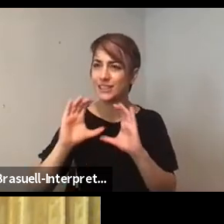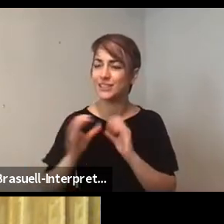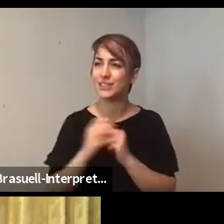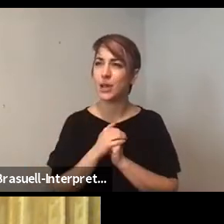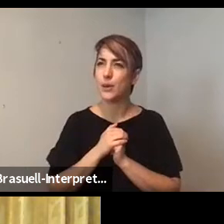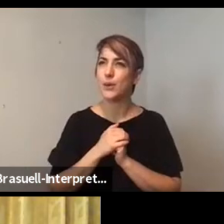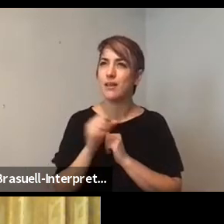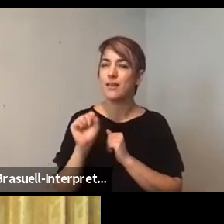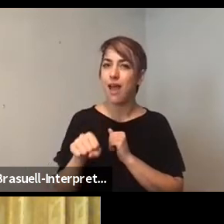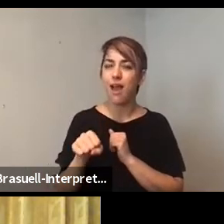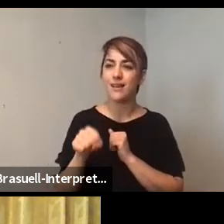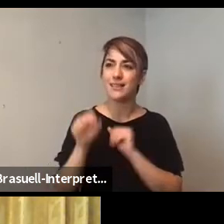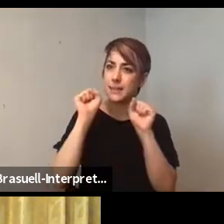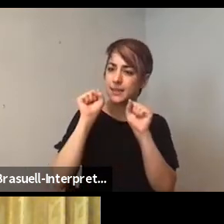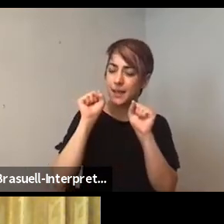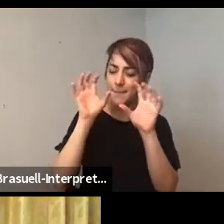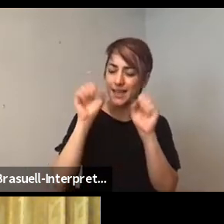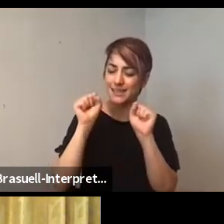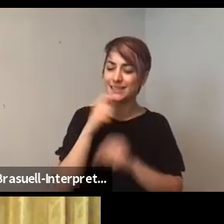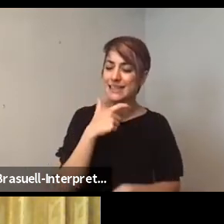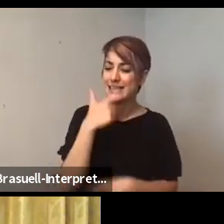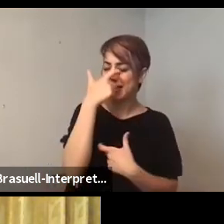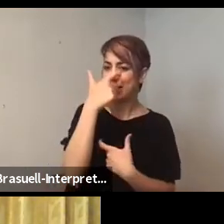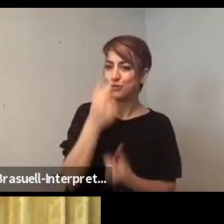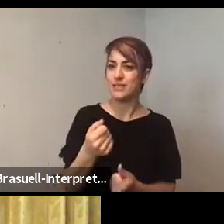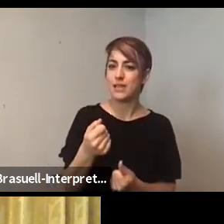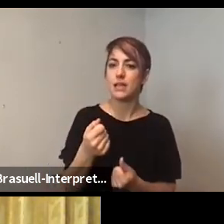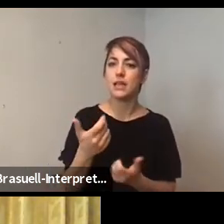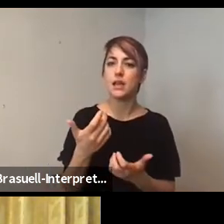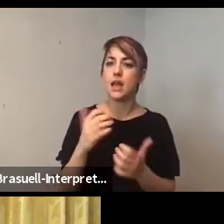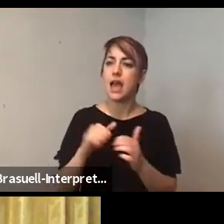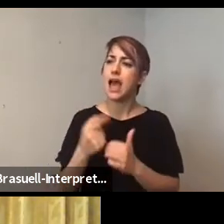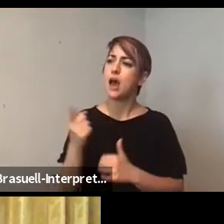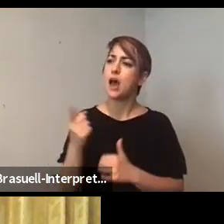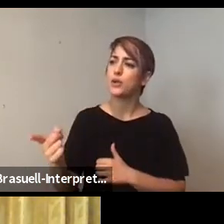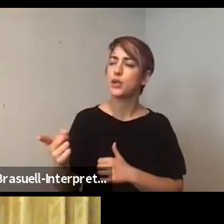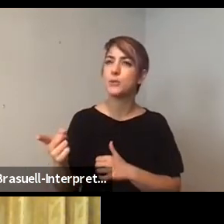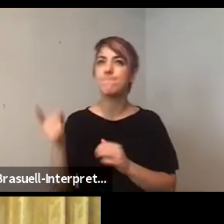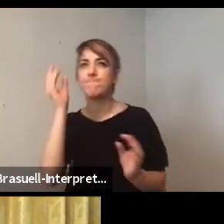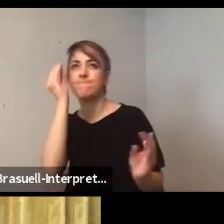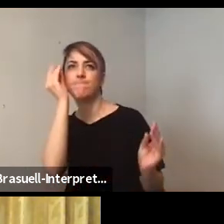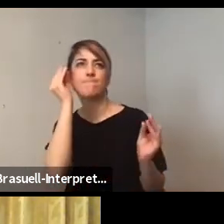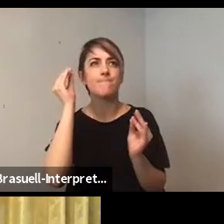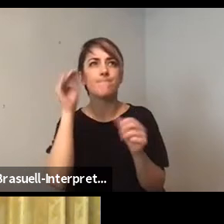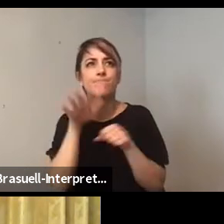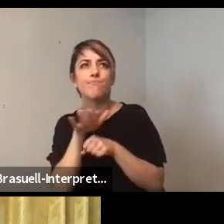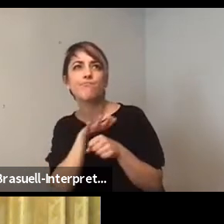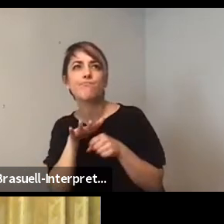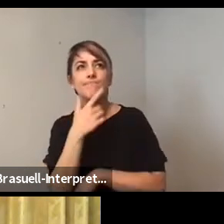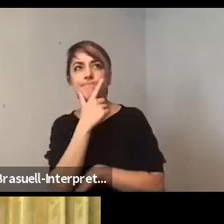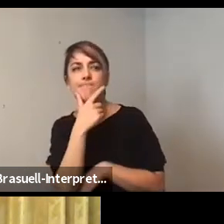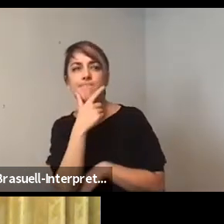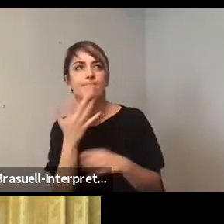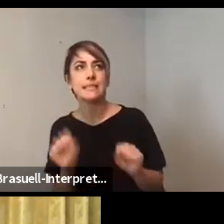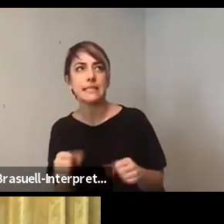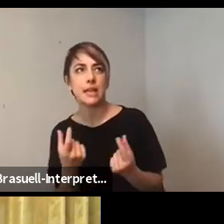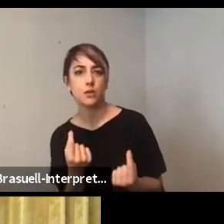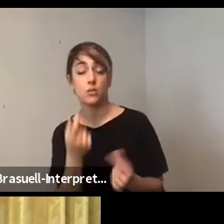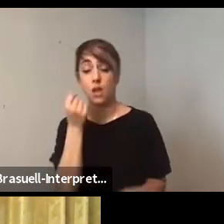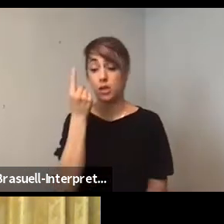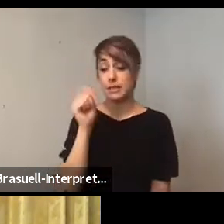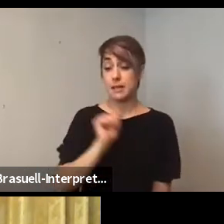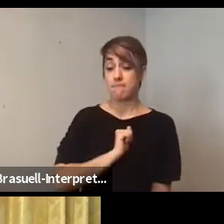hear you think about our immediate surroundings. You know, I live close to a hospital, so there's a lot of healthcare